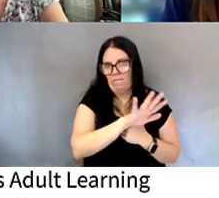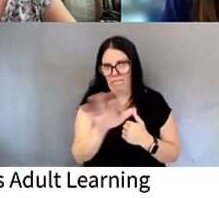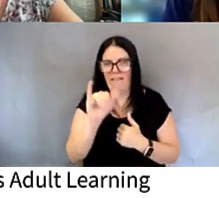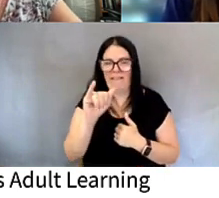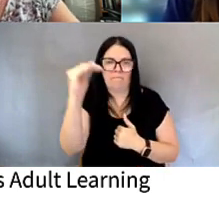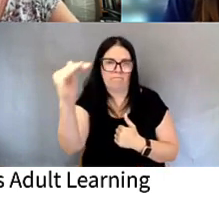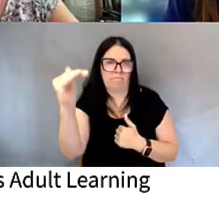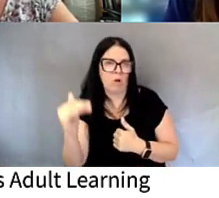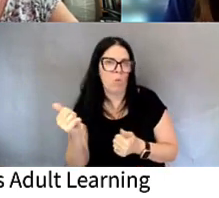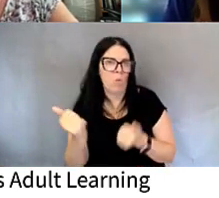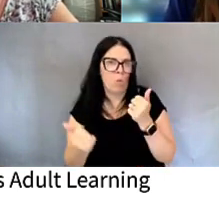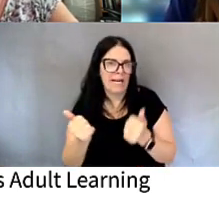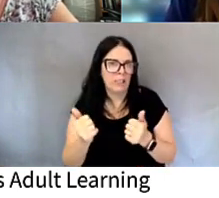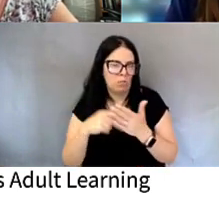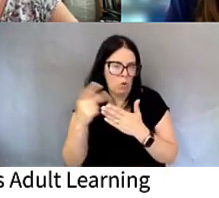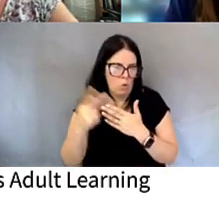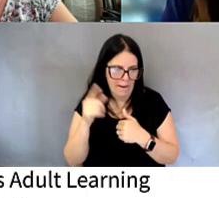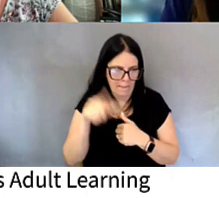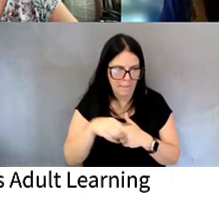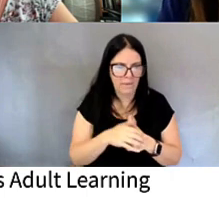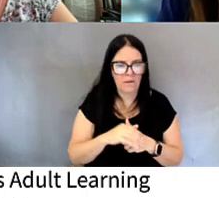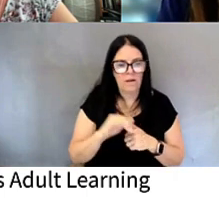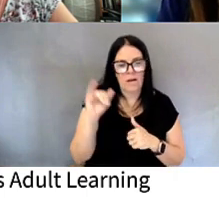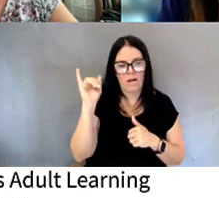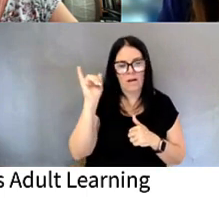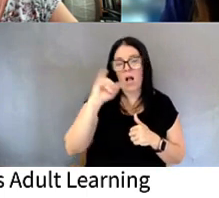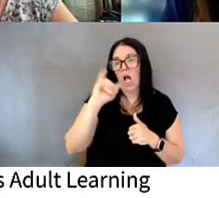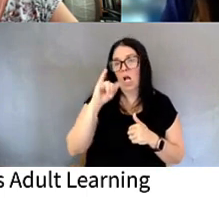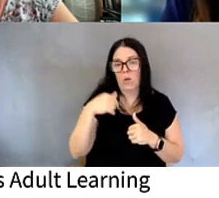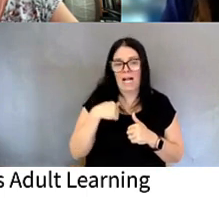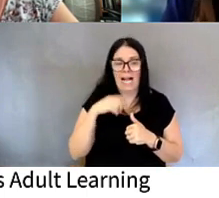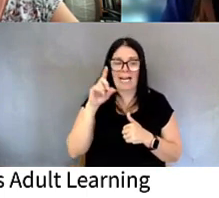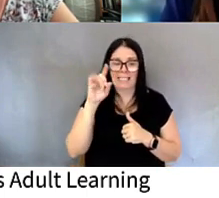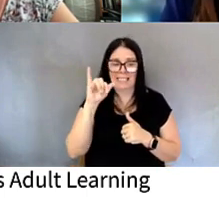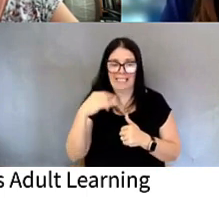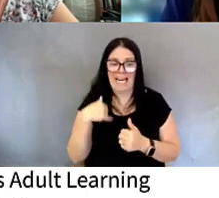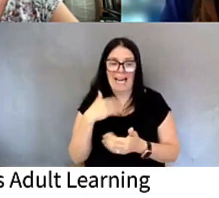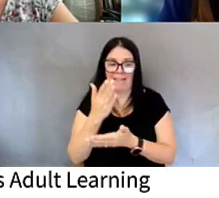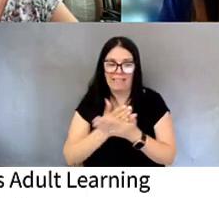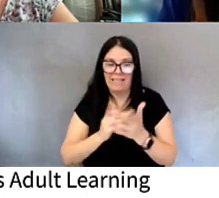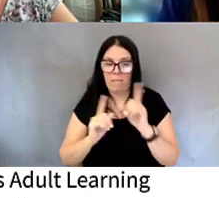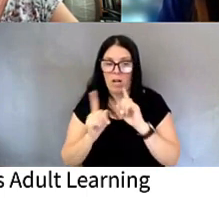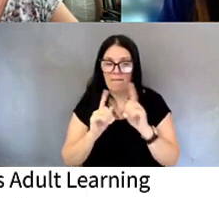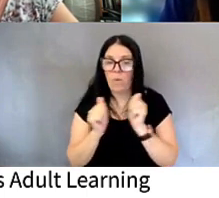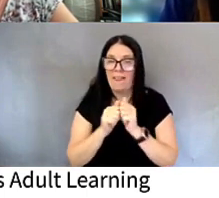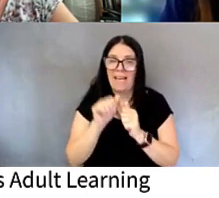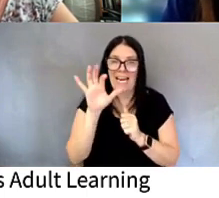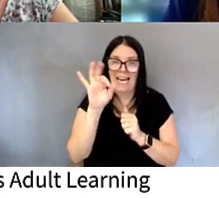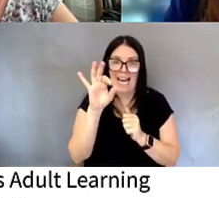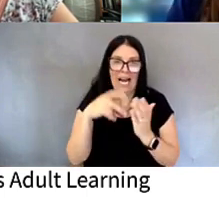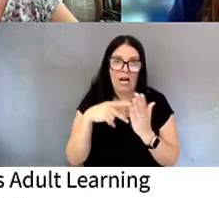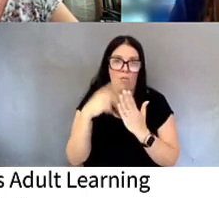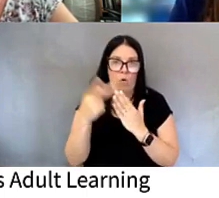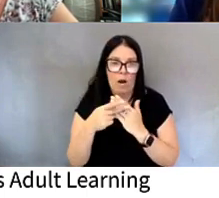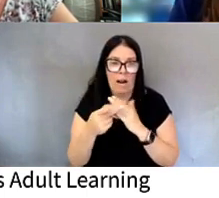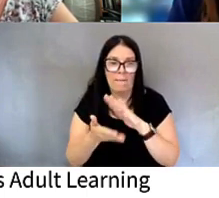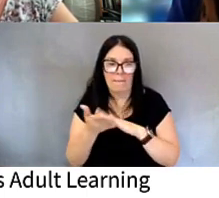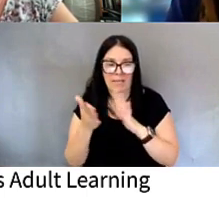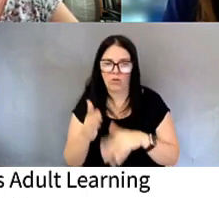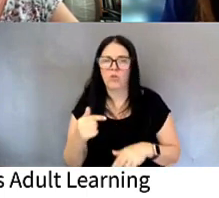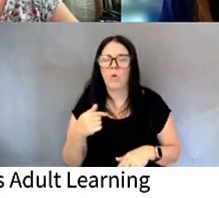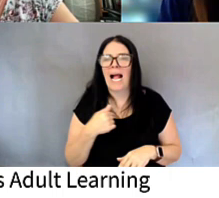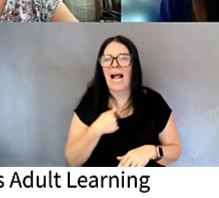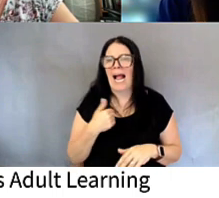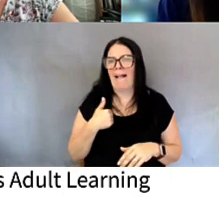listed on this slide. I also had some conversations with 9 program administrators so I can get a sense